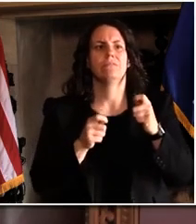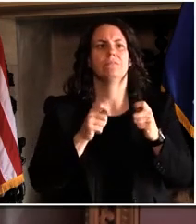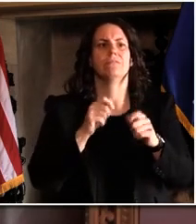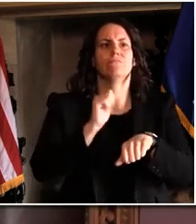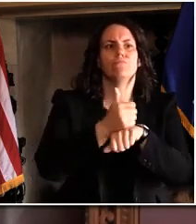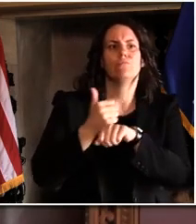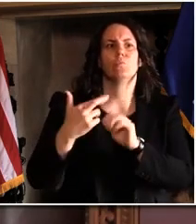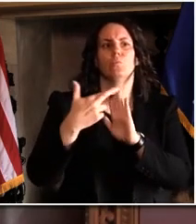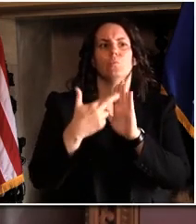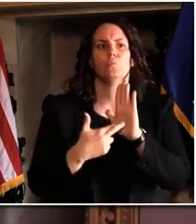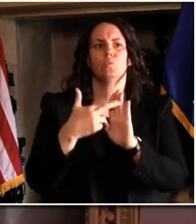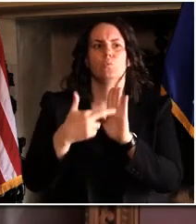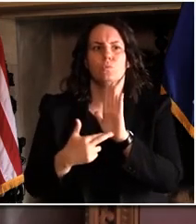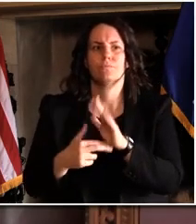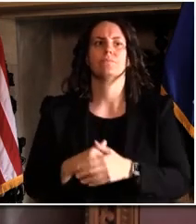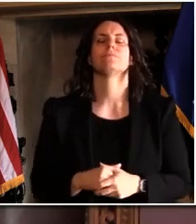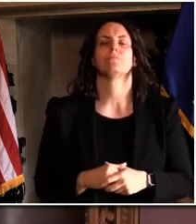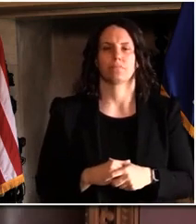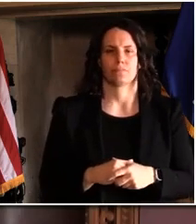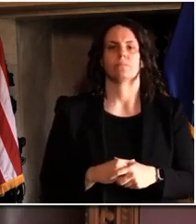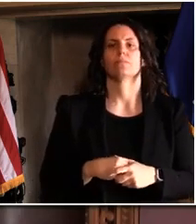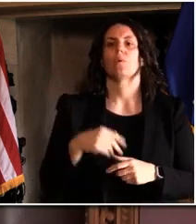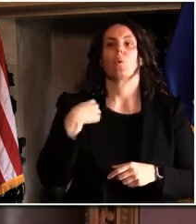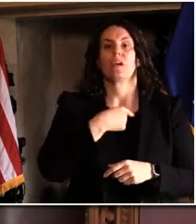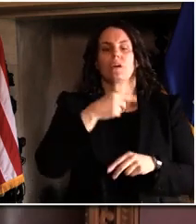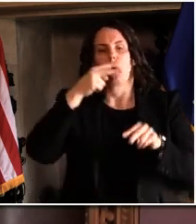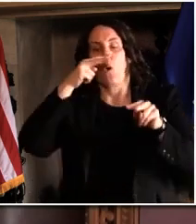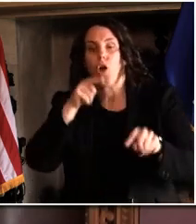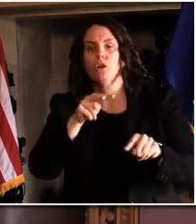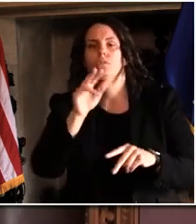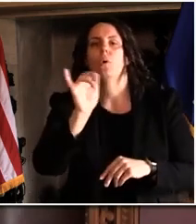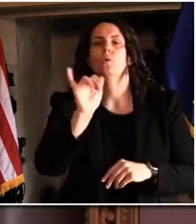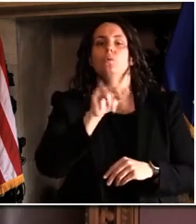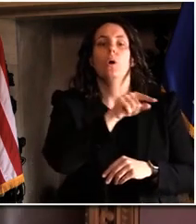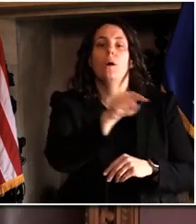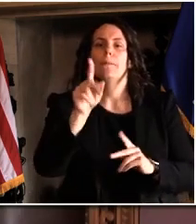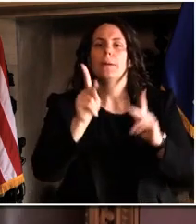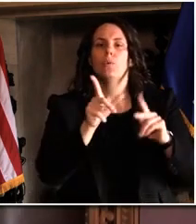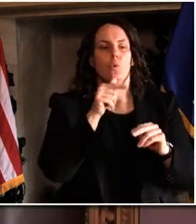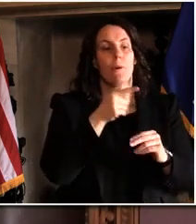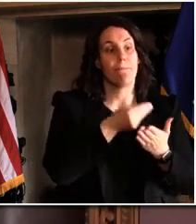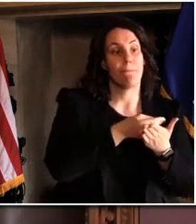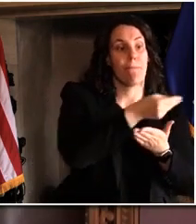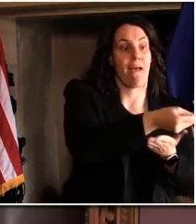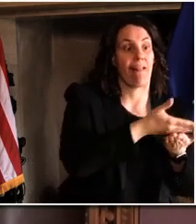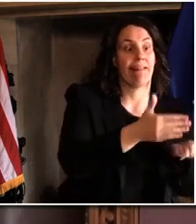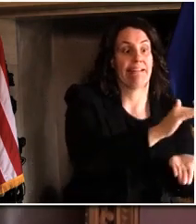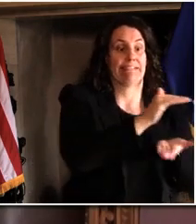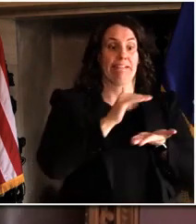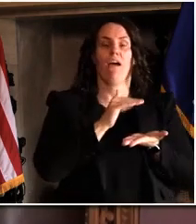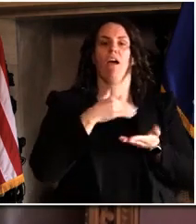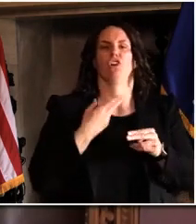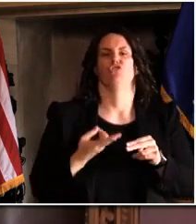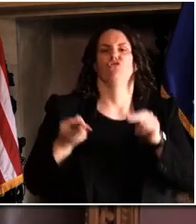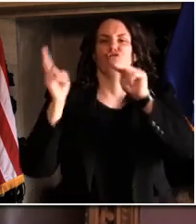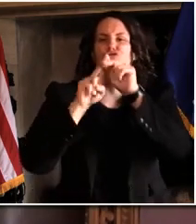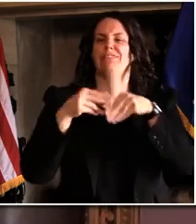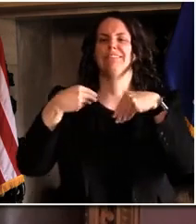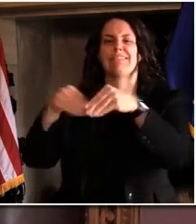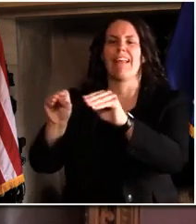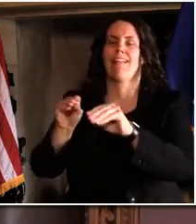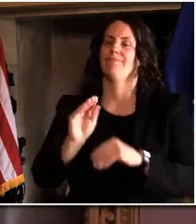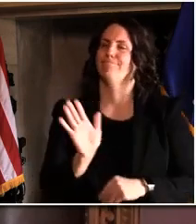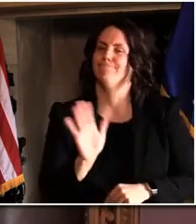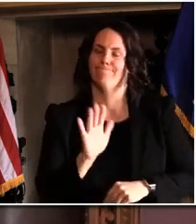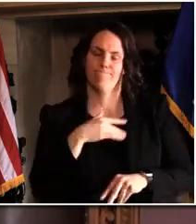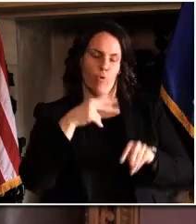neighbors who are caring for one another, there have been reports of a few bad actors. Those folks will be held accountable.